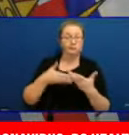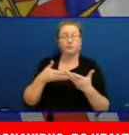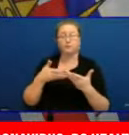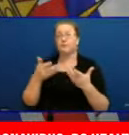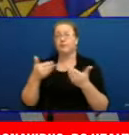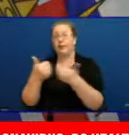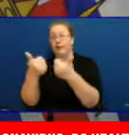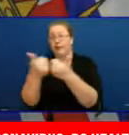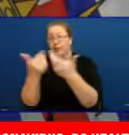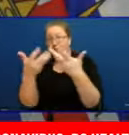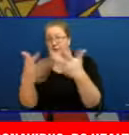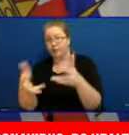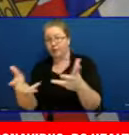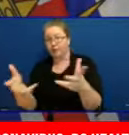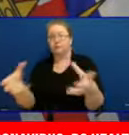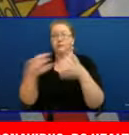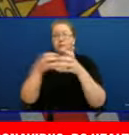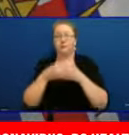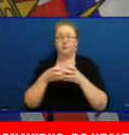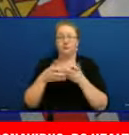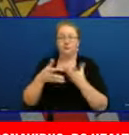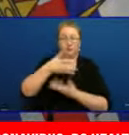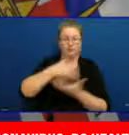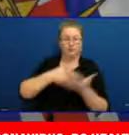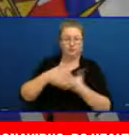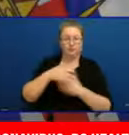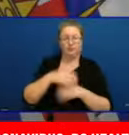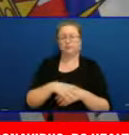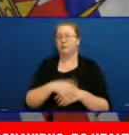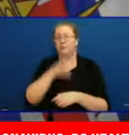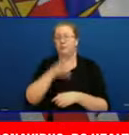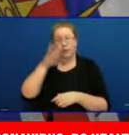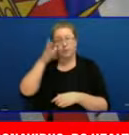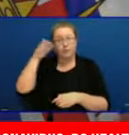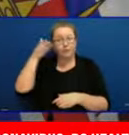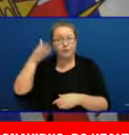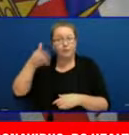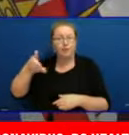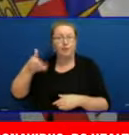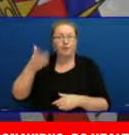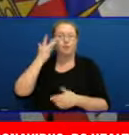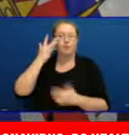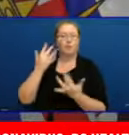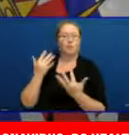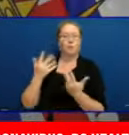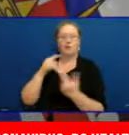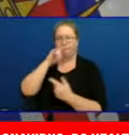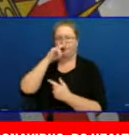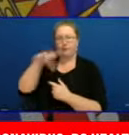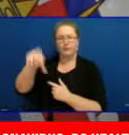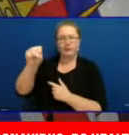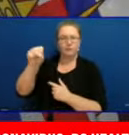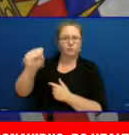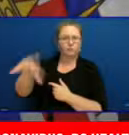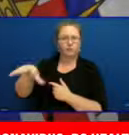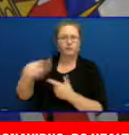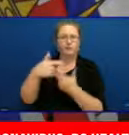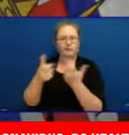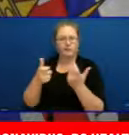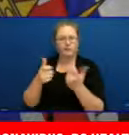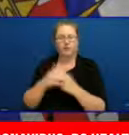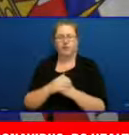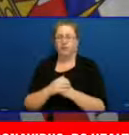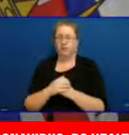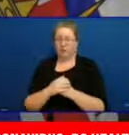and spectators getting together, parents getting together, waiting for their kids. So those things need to stop. So what we've done is